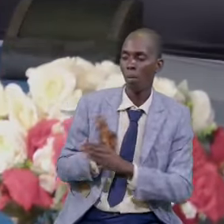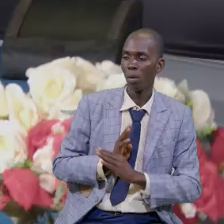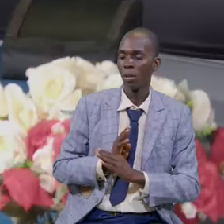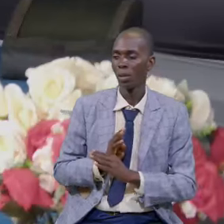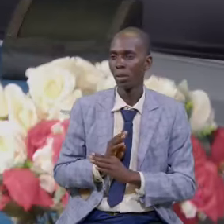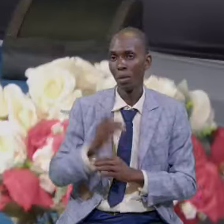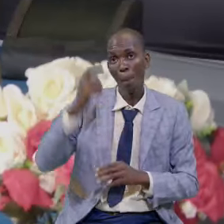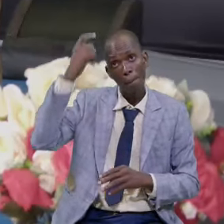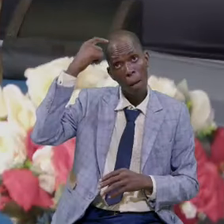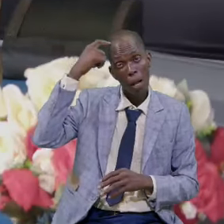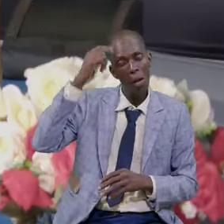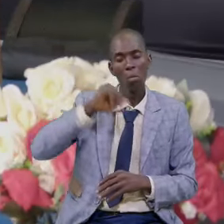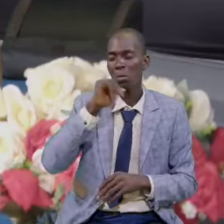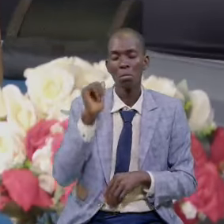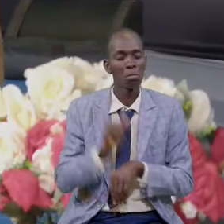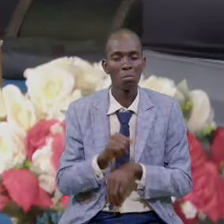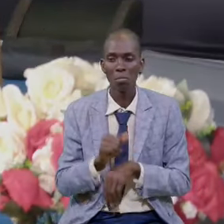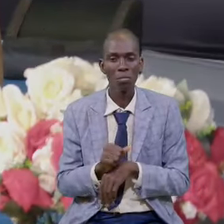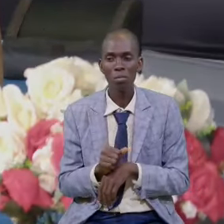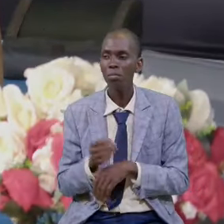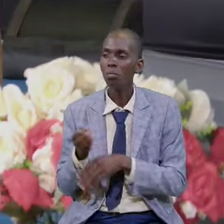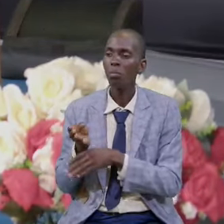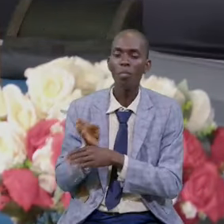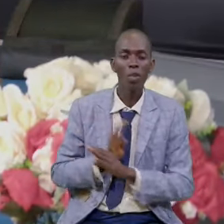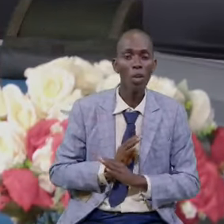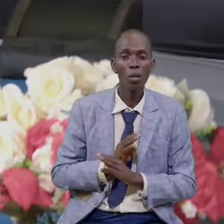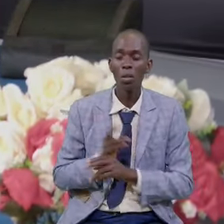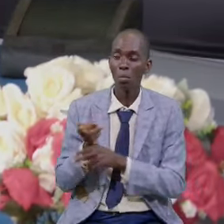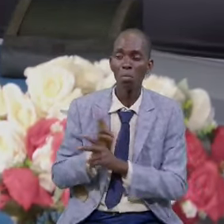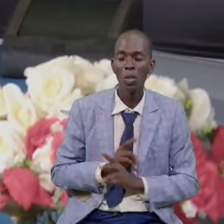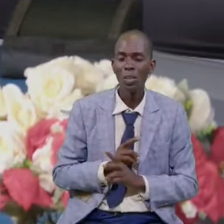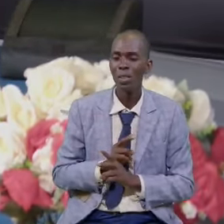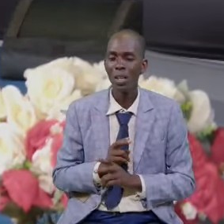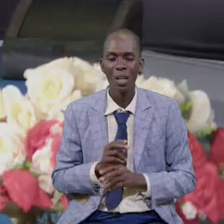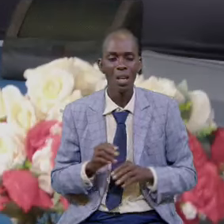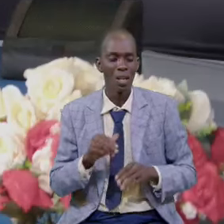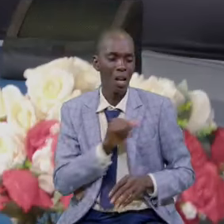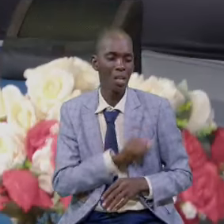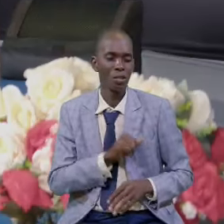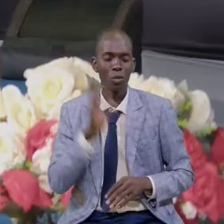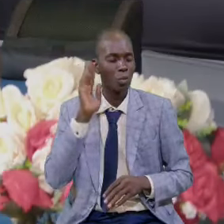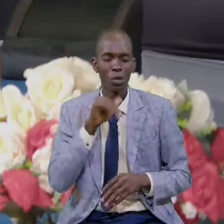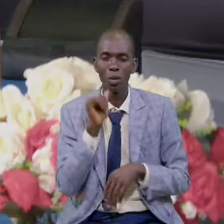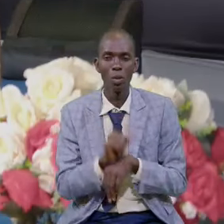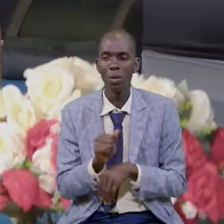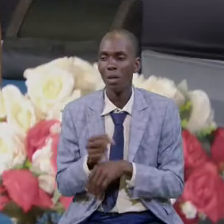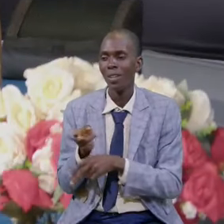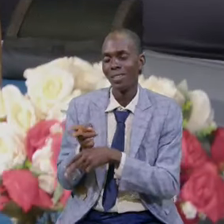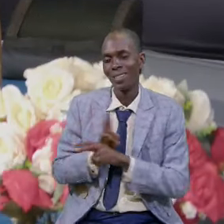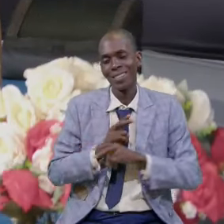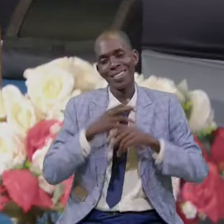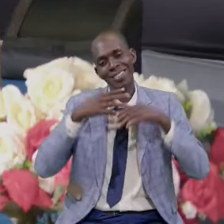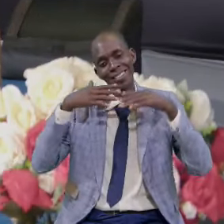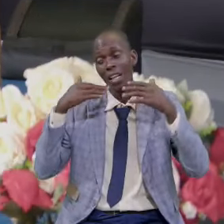Borrowed attitude may not do it. Borrowed smile, as the smile, so I